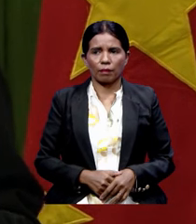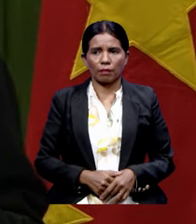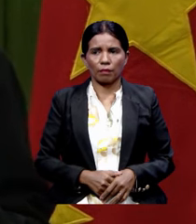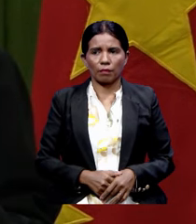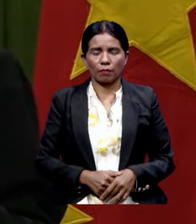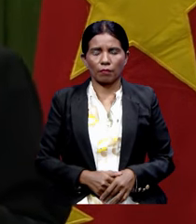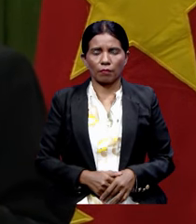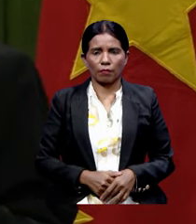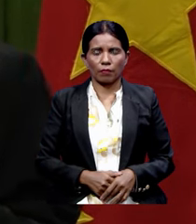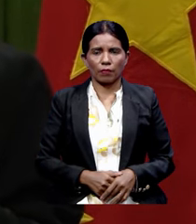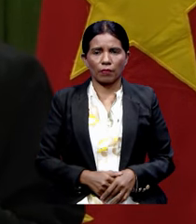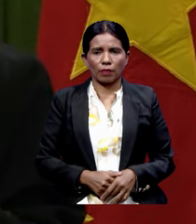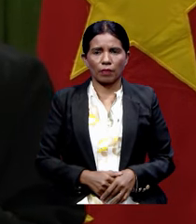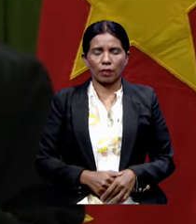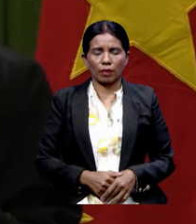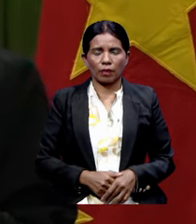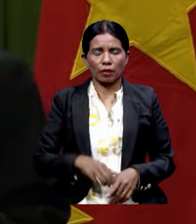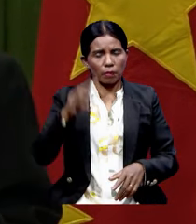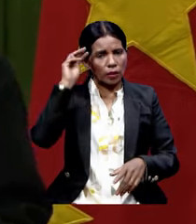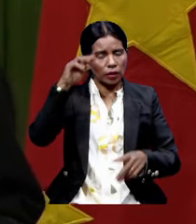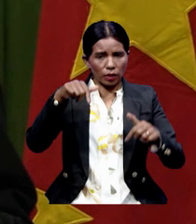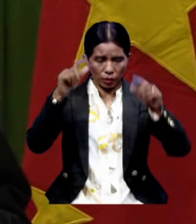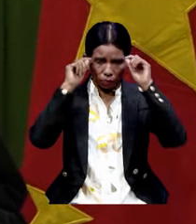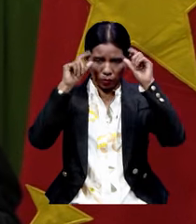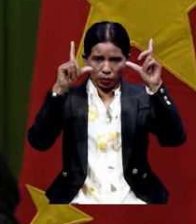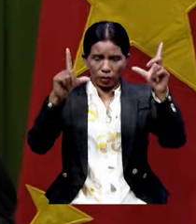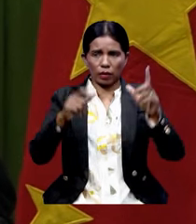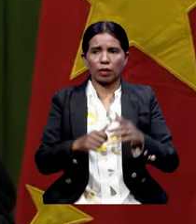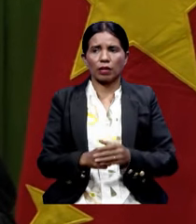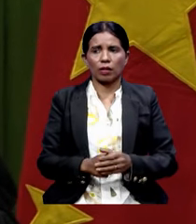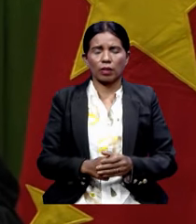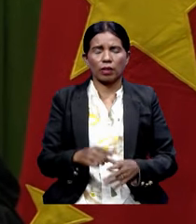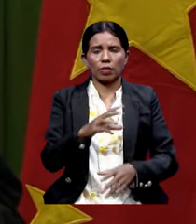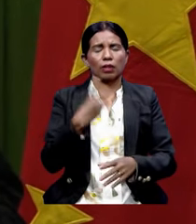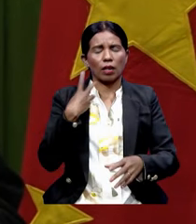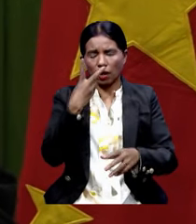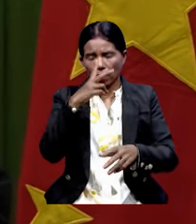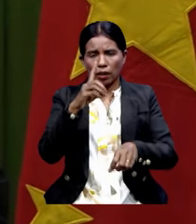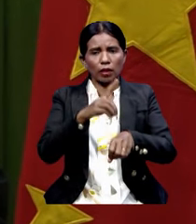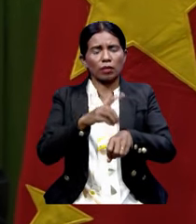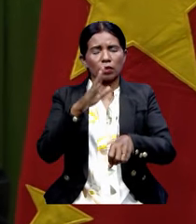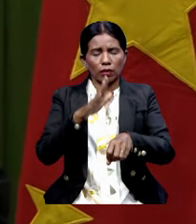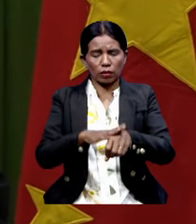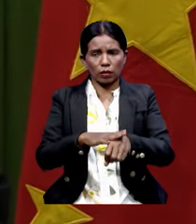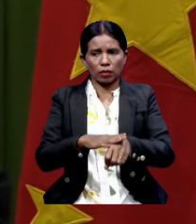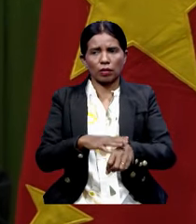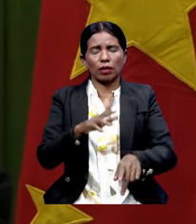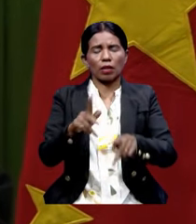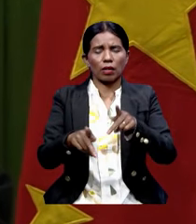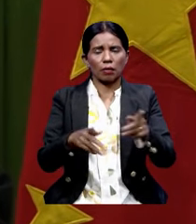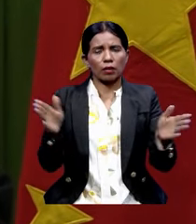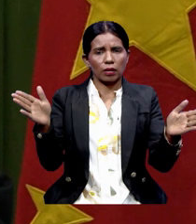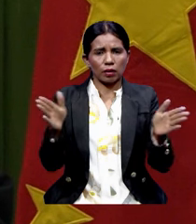Of our many challenges in Timor-Leste, the mosquito may be one of the